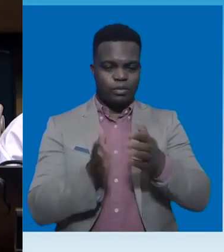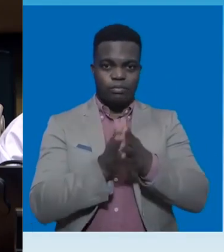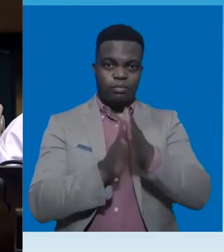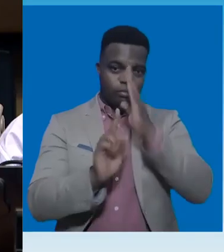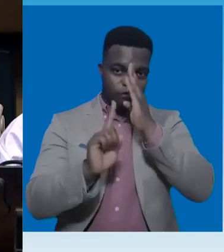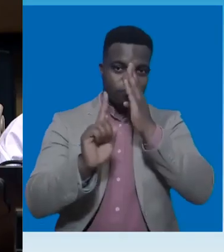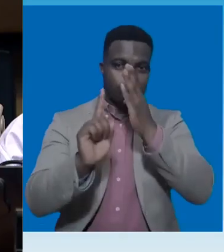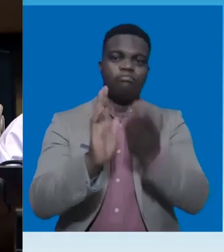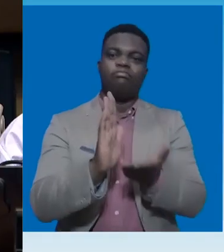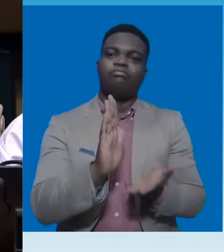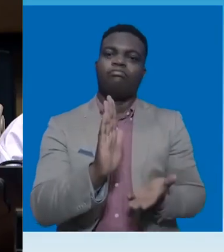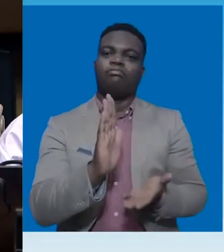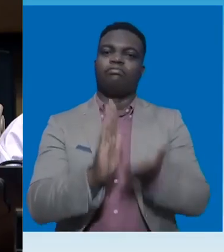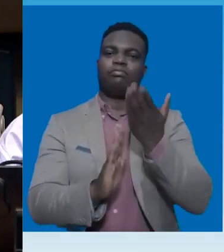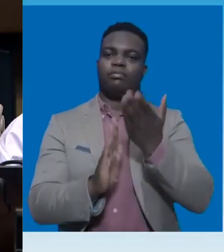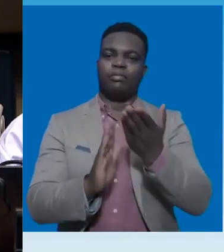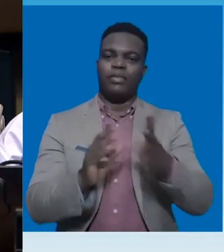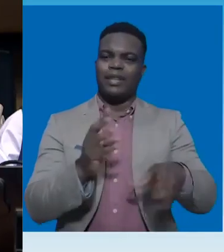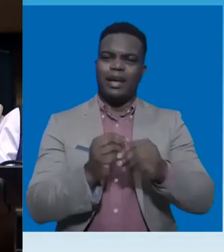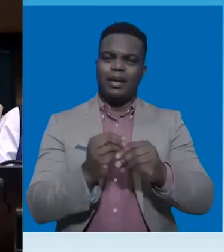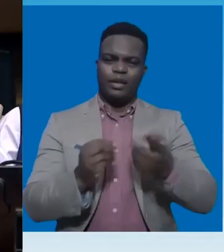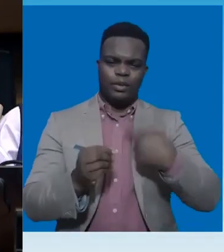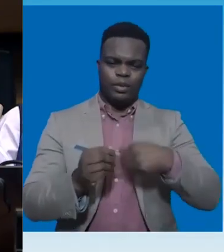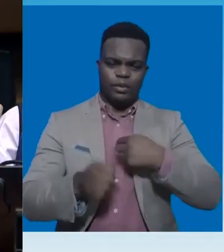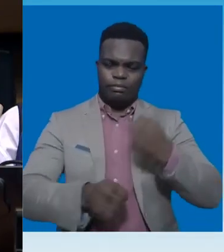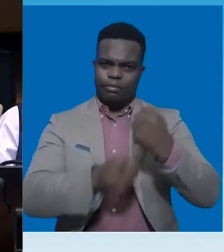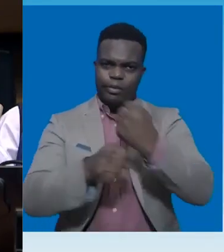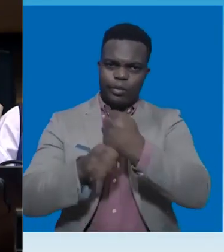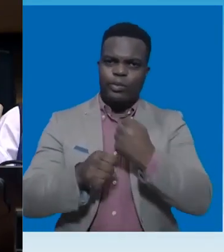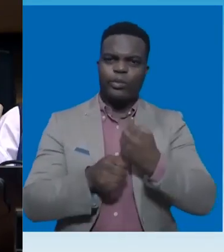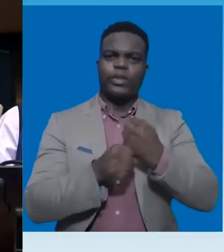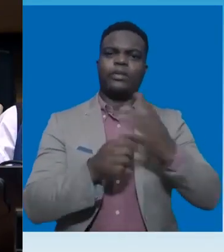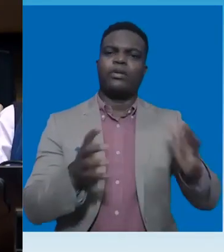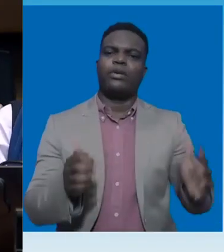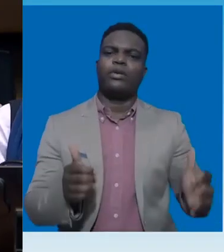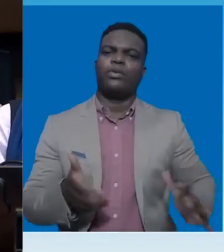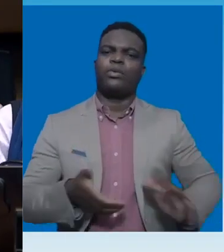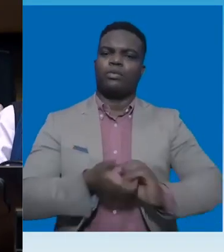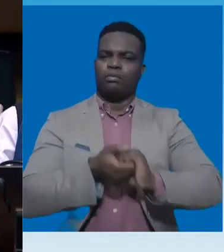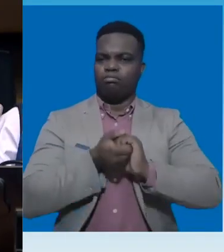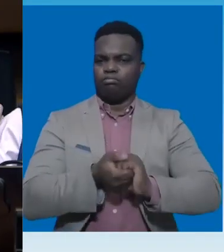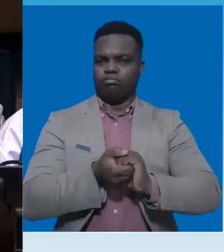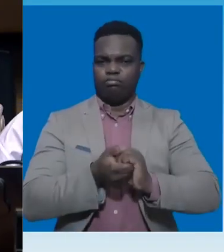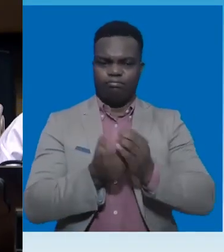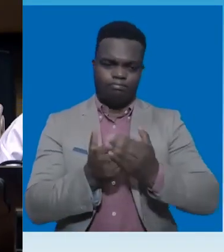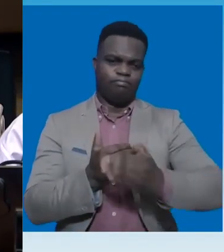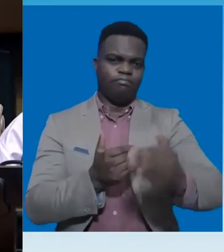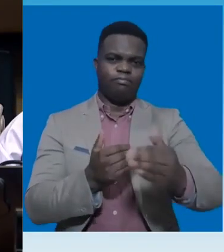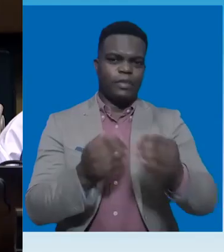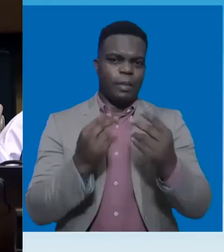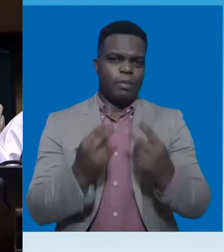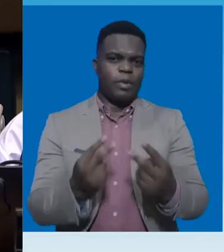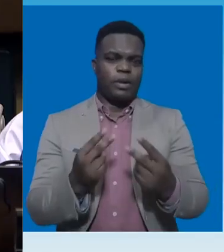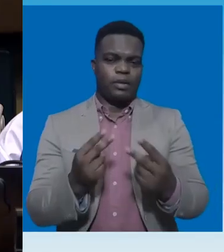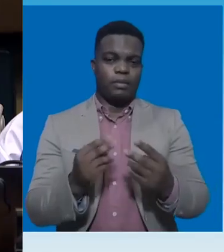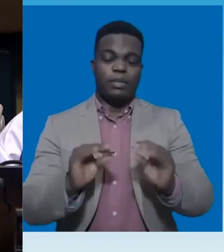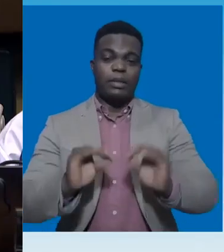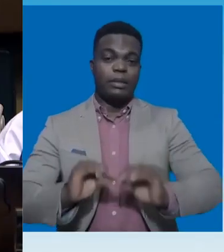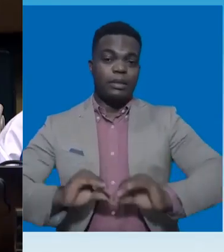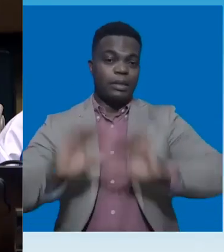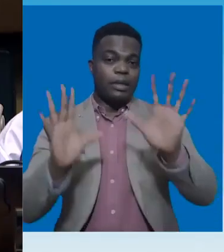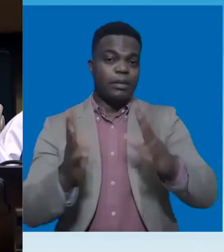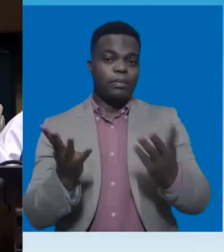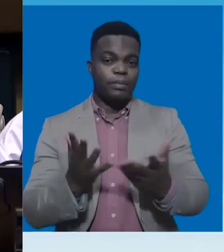approach. Most important, it makes clear that disability inclusion must